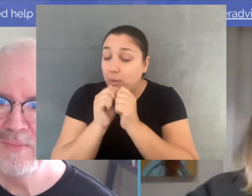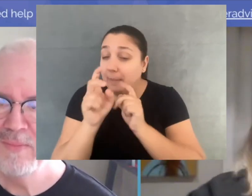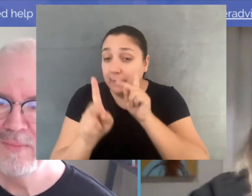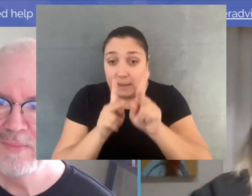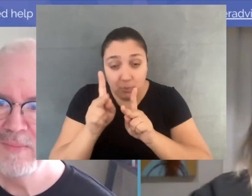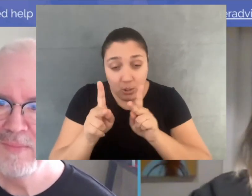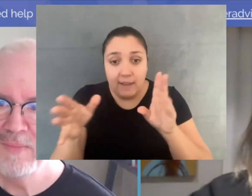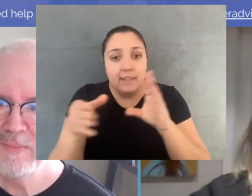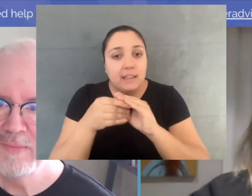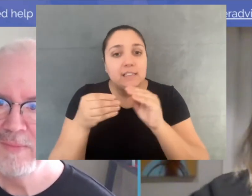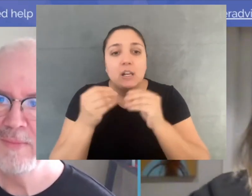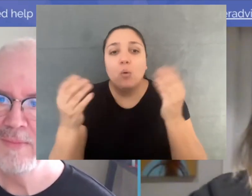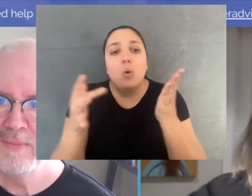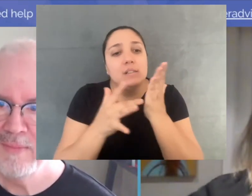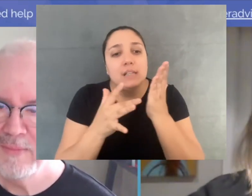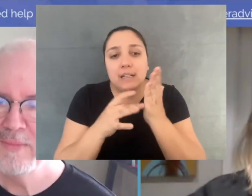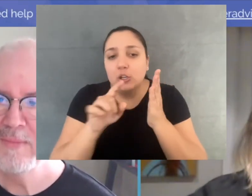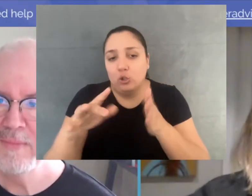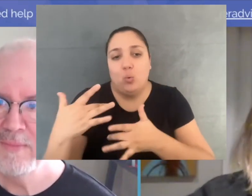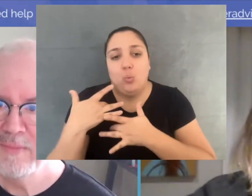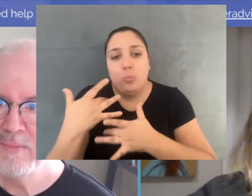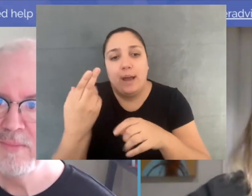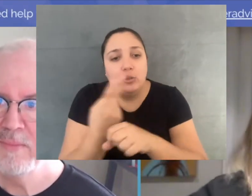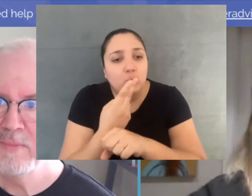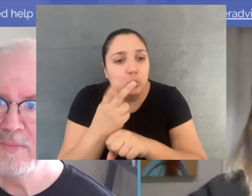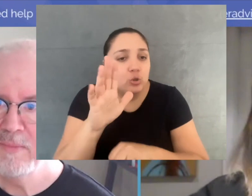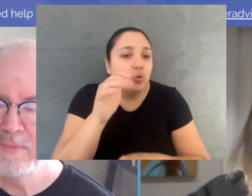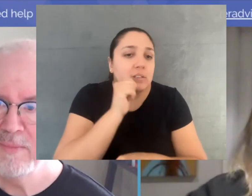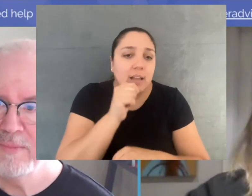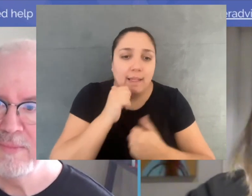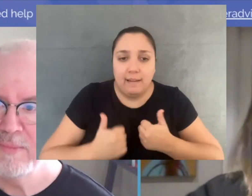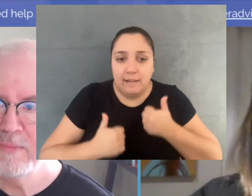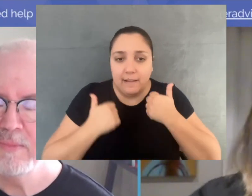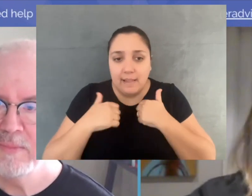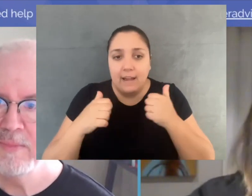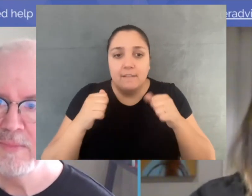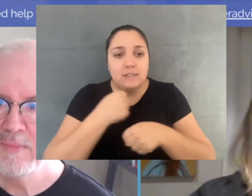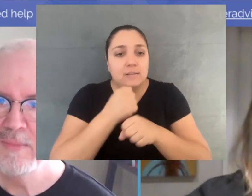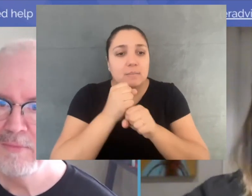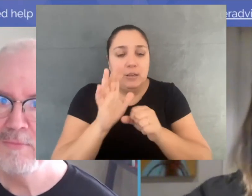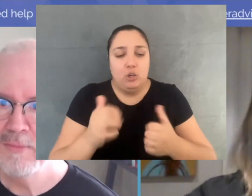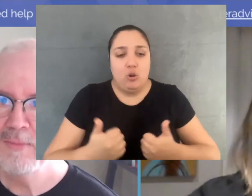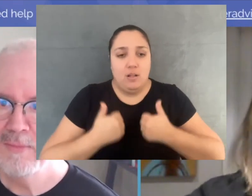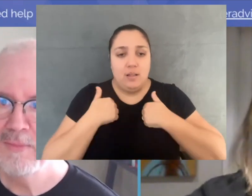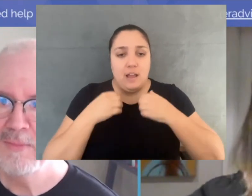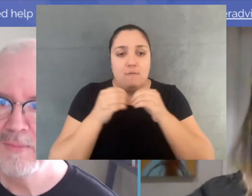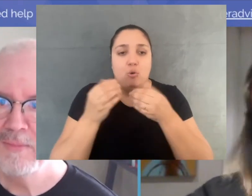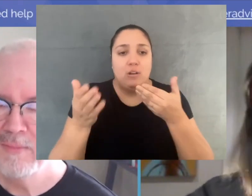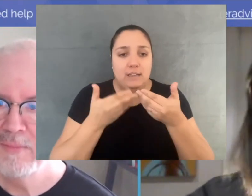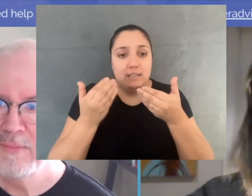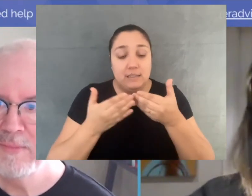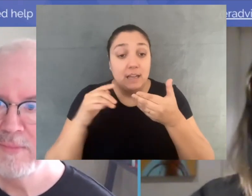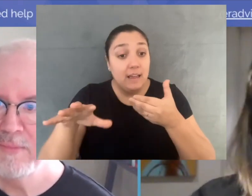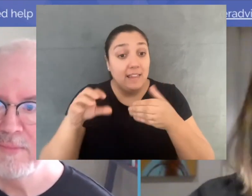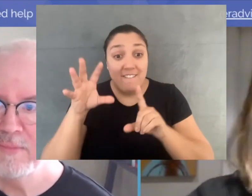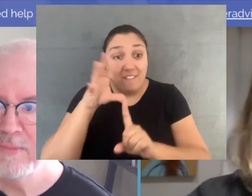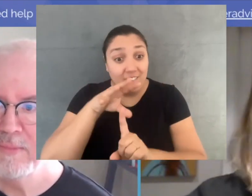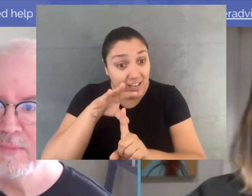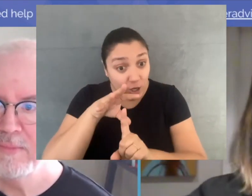They did interviews with these people to say, what technology do you use in your daily life to make your job